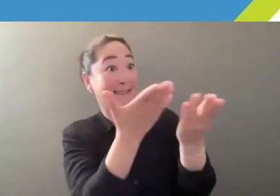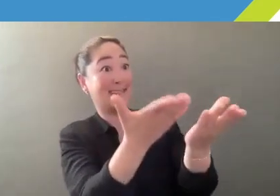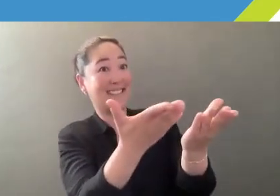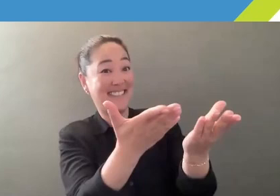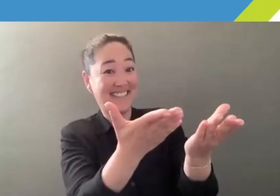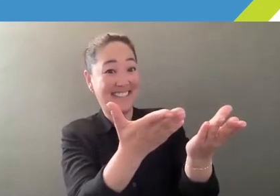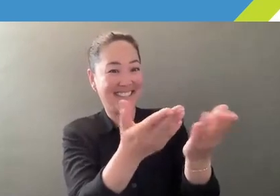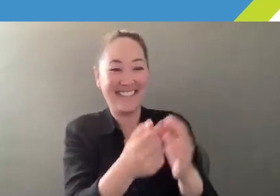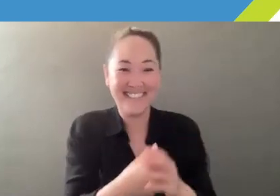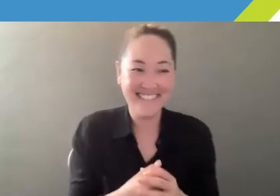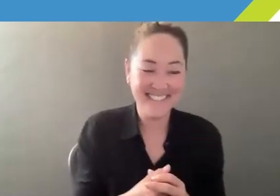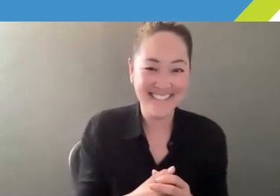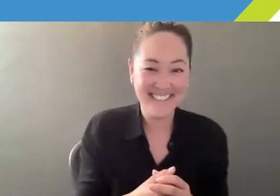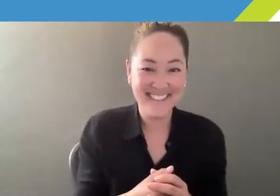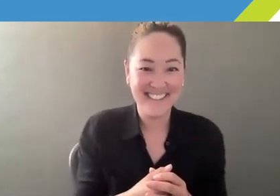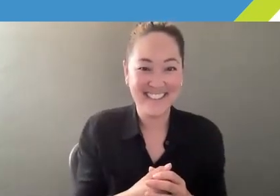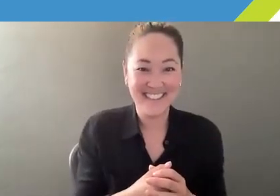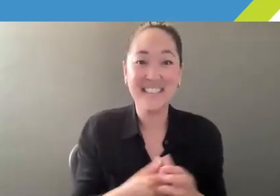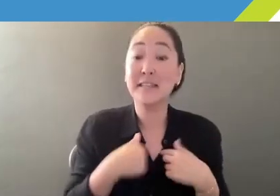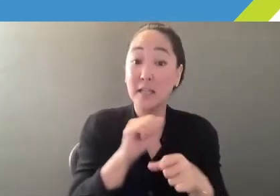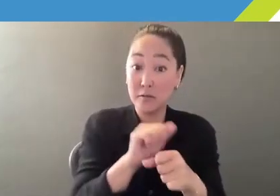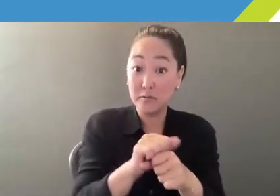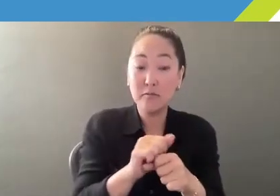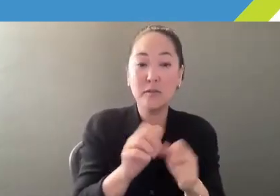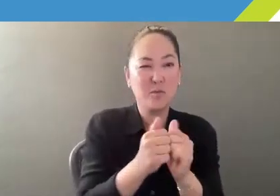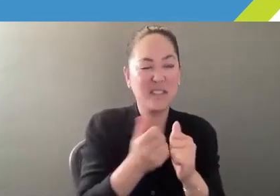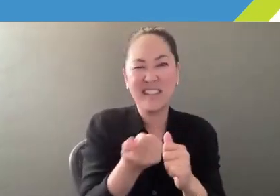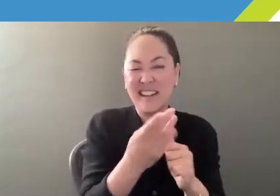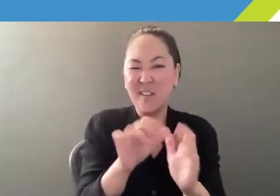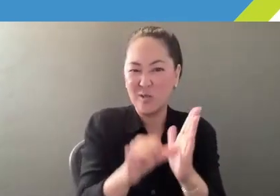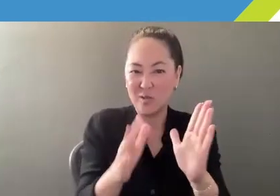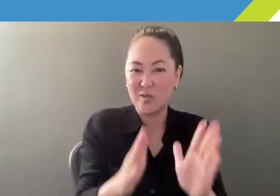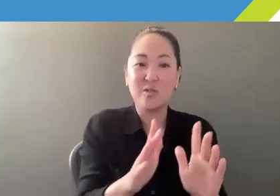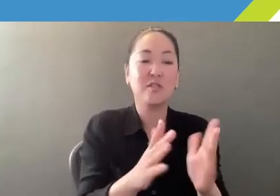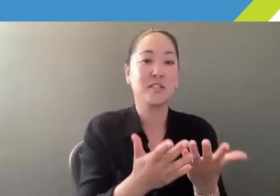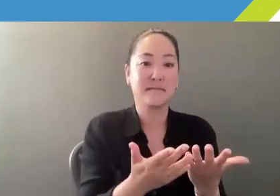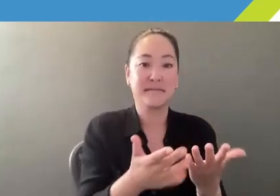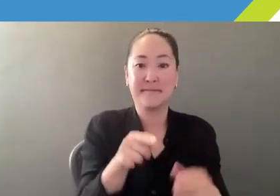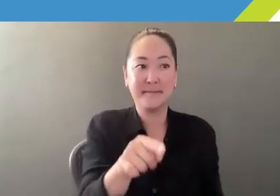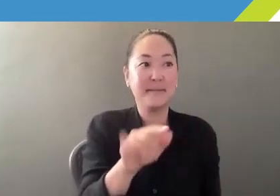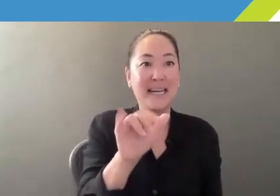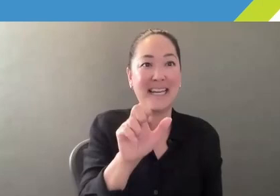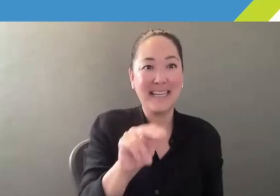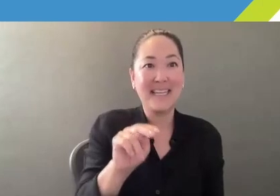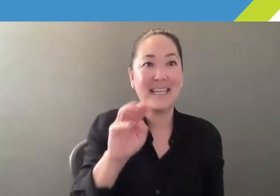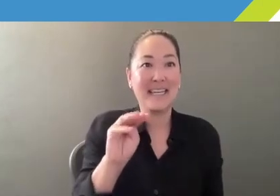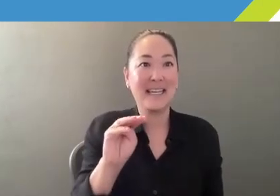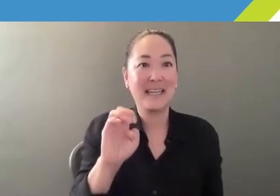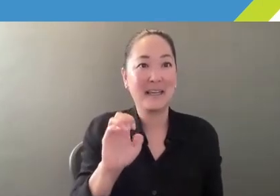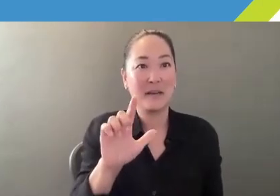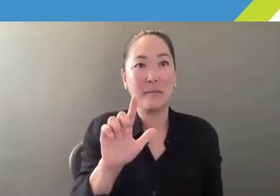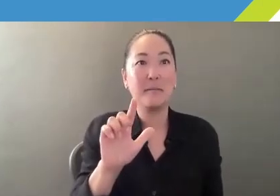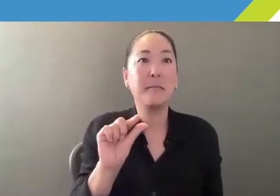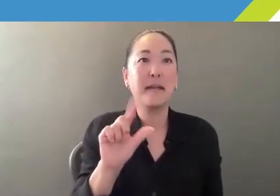feel free to look for me. I work with a team of surgeons, Dr. Ian McGilvery and also Dr. Sonia Partland, who is here